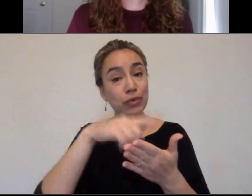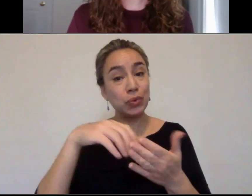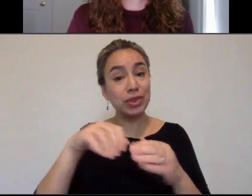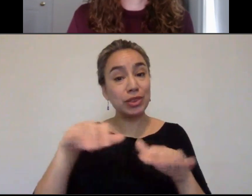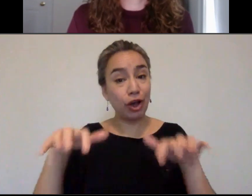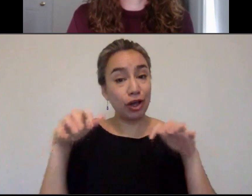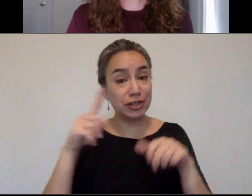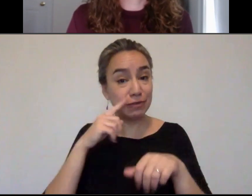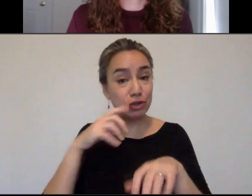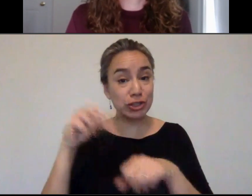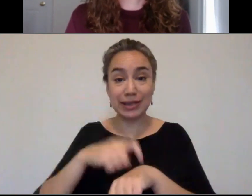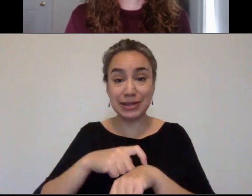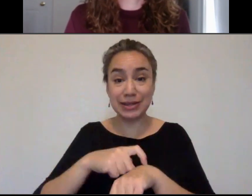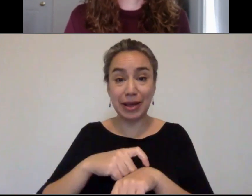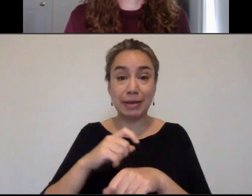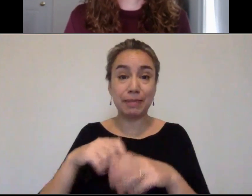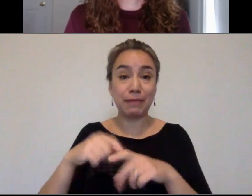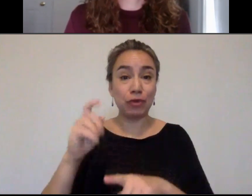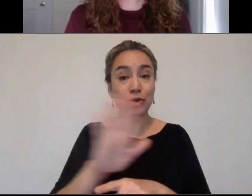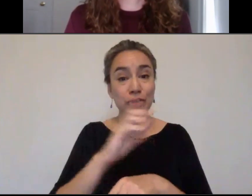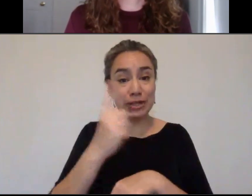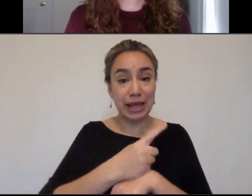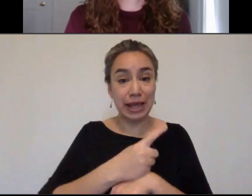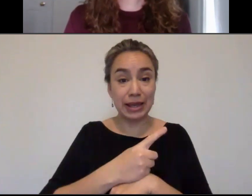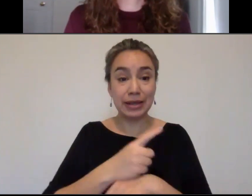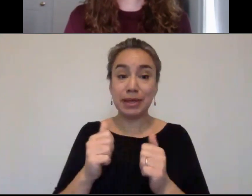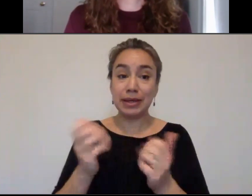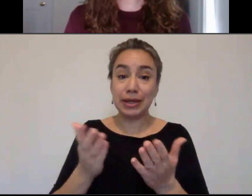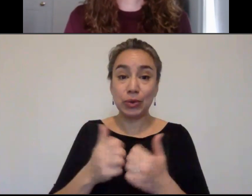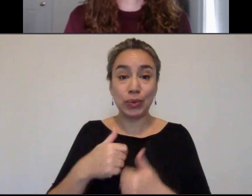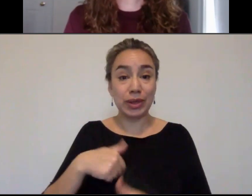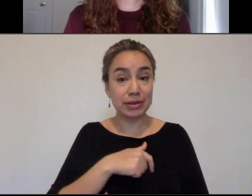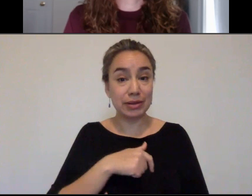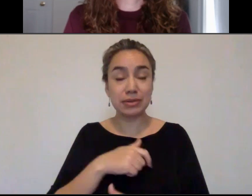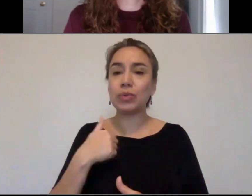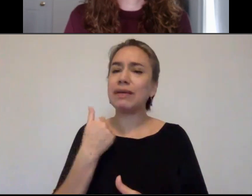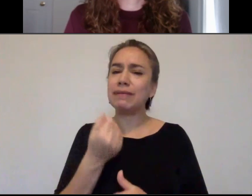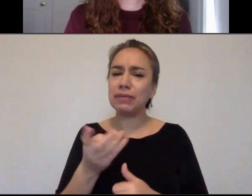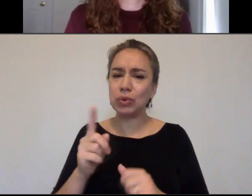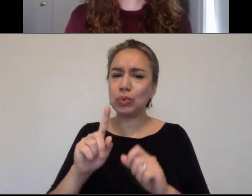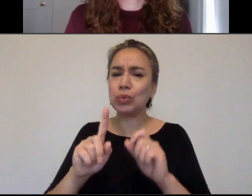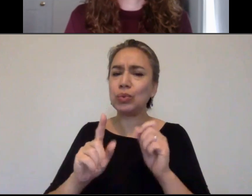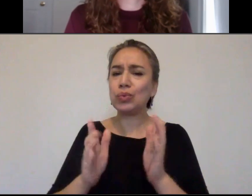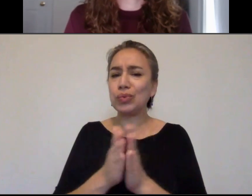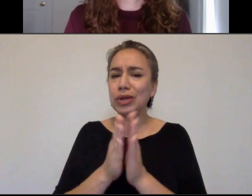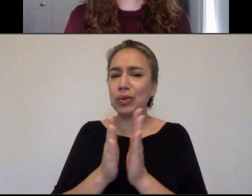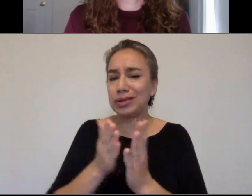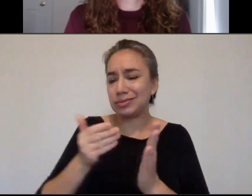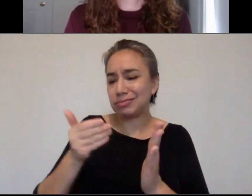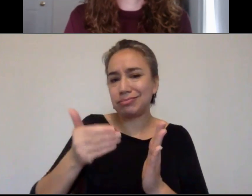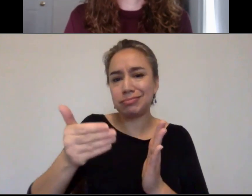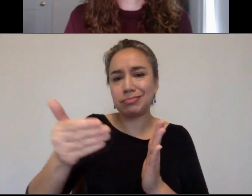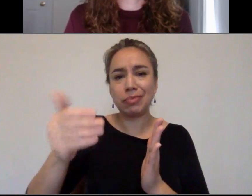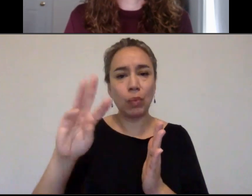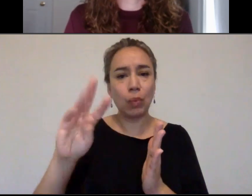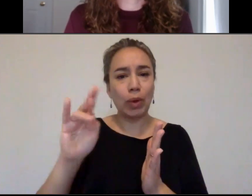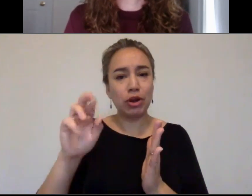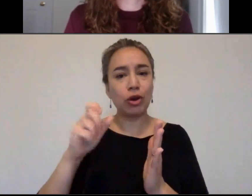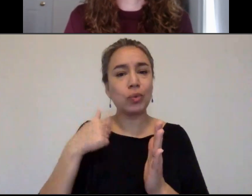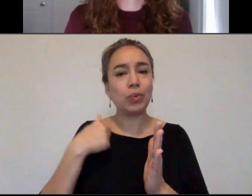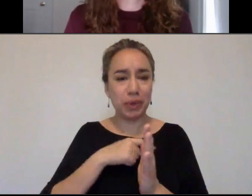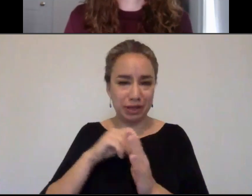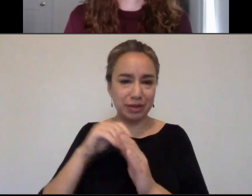the time out of your day to be with us. We've had a few requests throughout the webinar, and we'll get those out to you